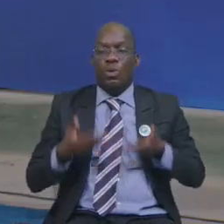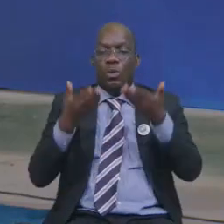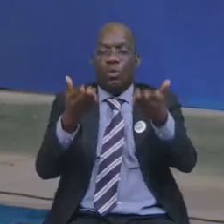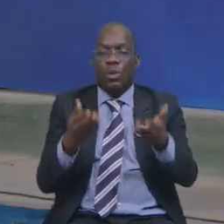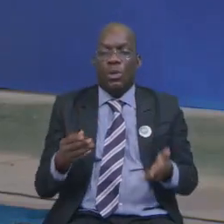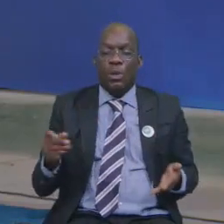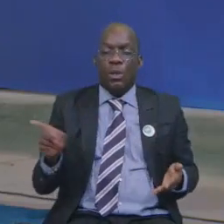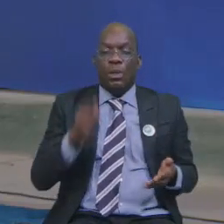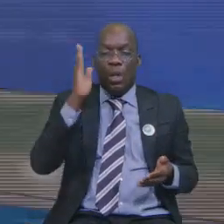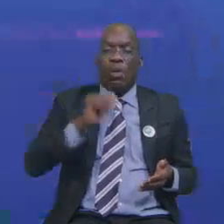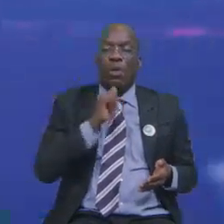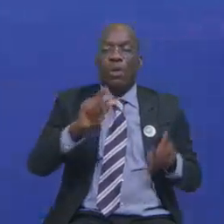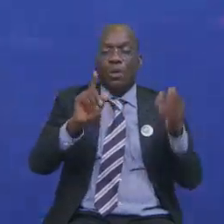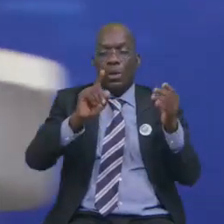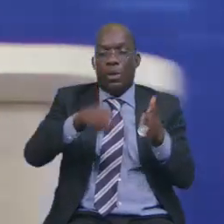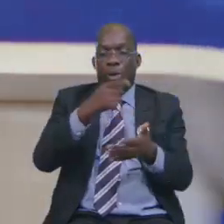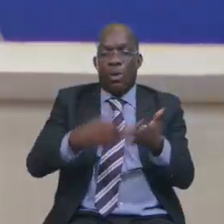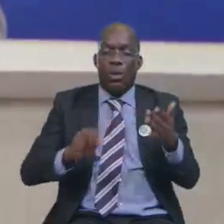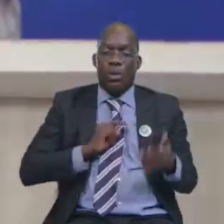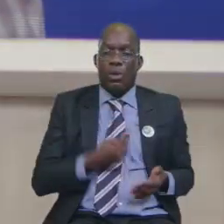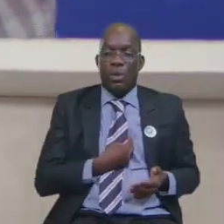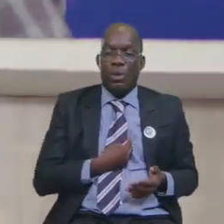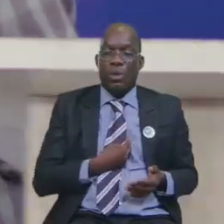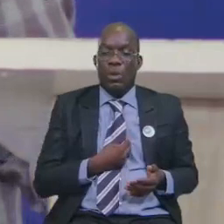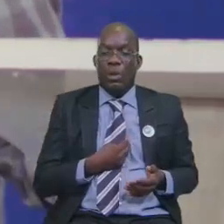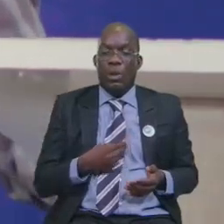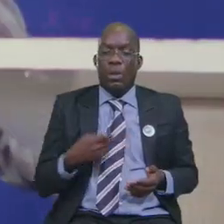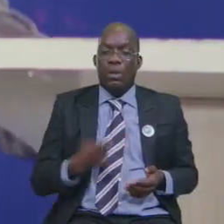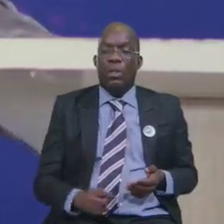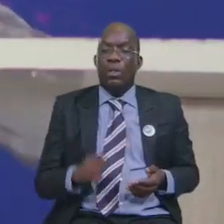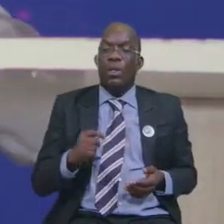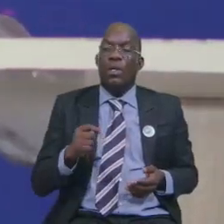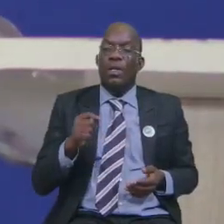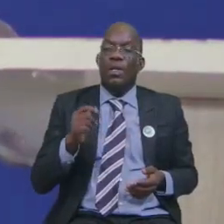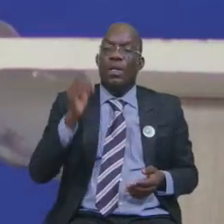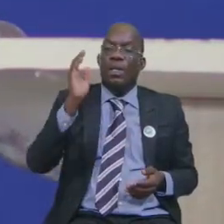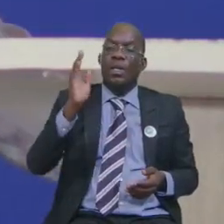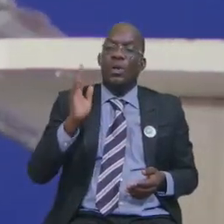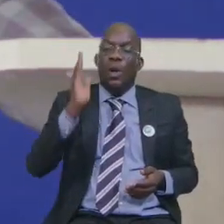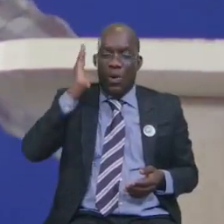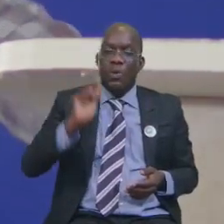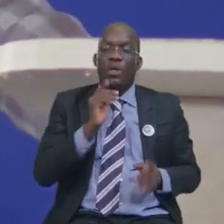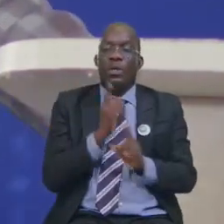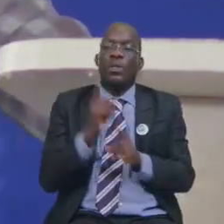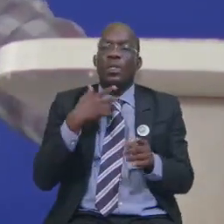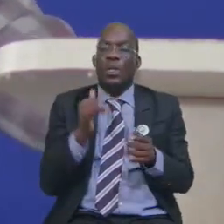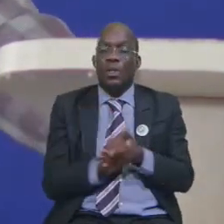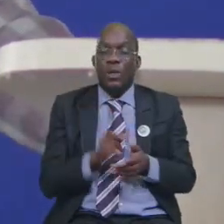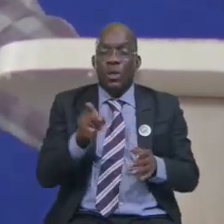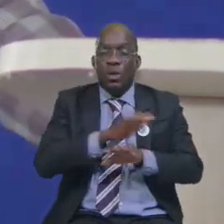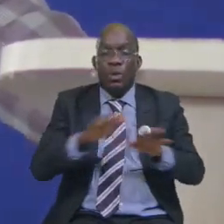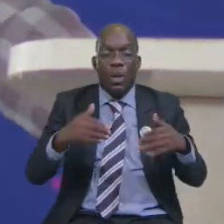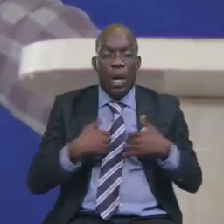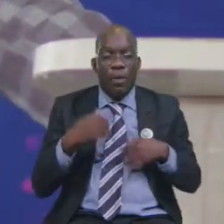going to discipline us. And the lecturer will just say, okay, you didn't have time. I didn't have time. He'll not ask